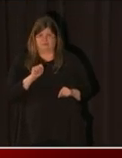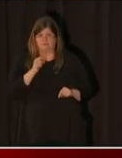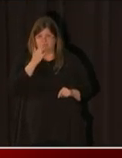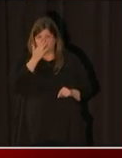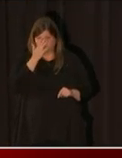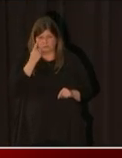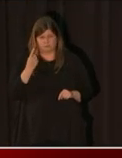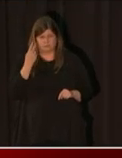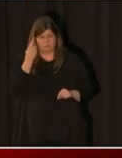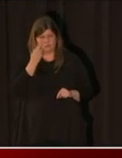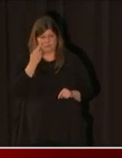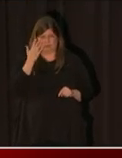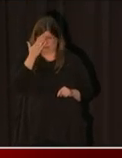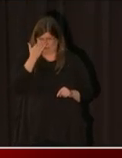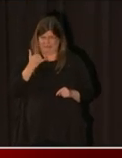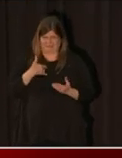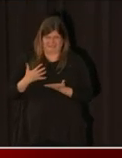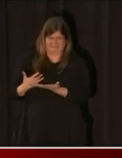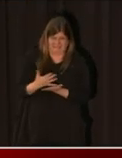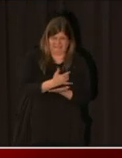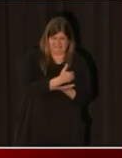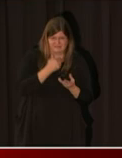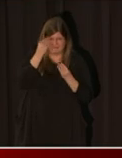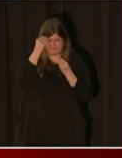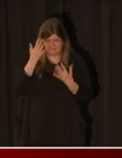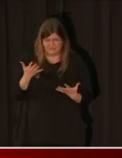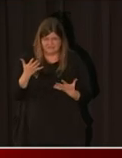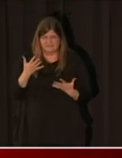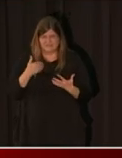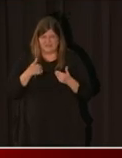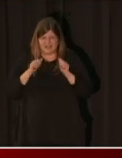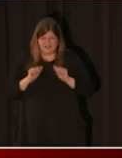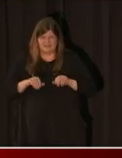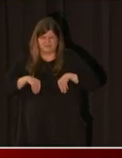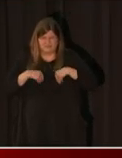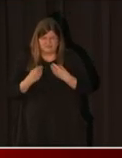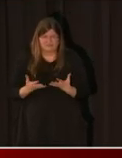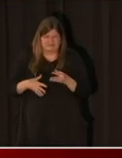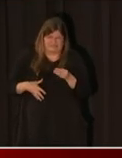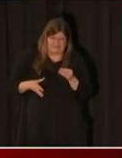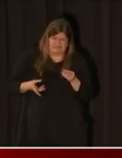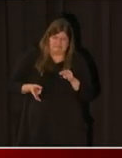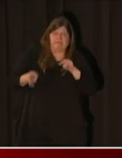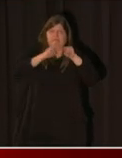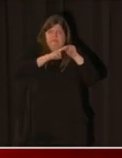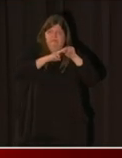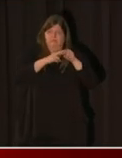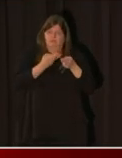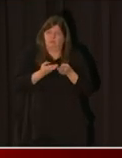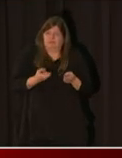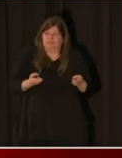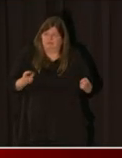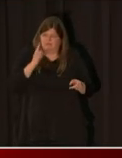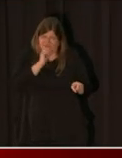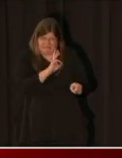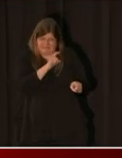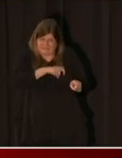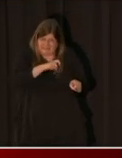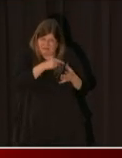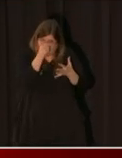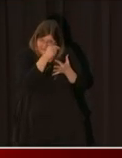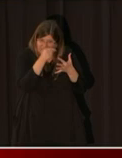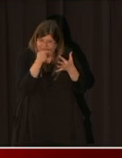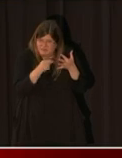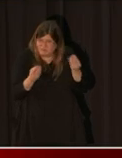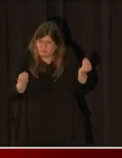that information is so we can provide additional resources over to the 6th district if we see a little bit of an increase in the number of